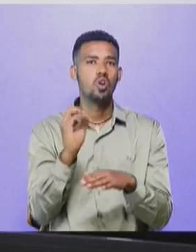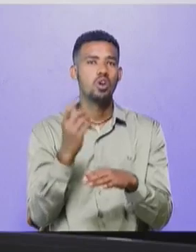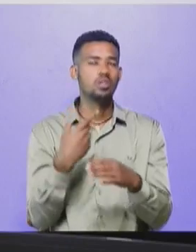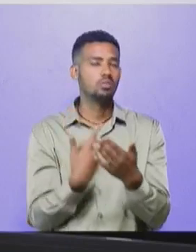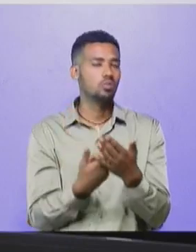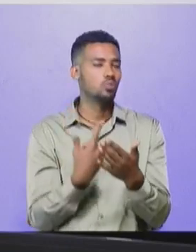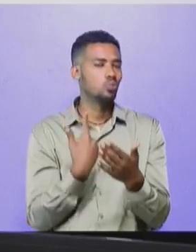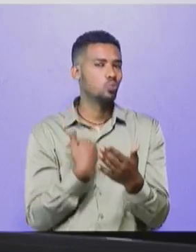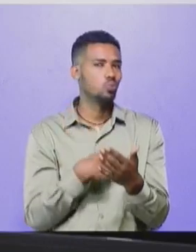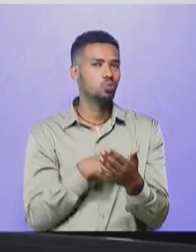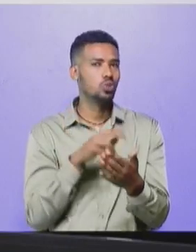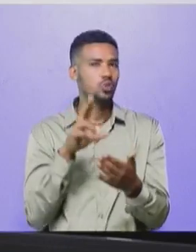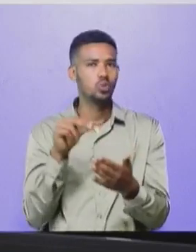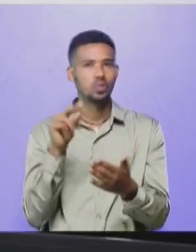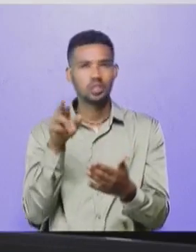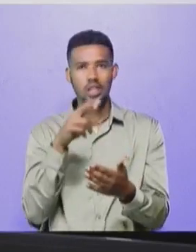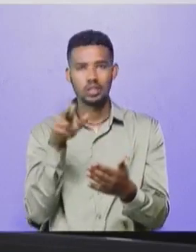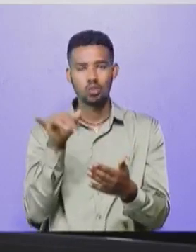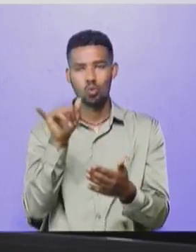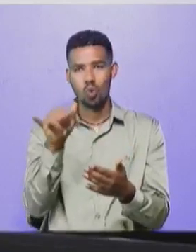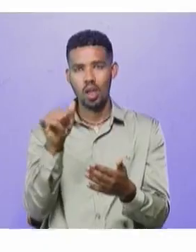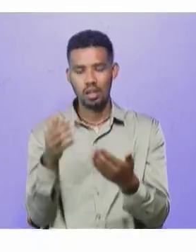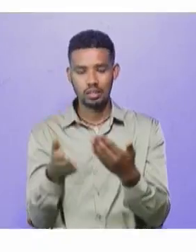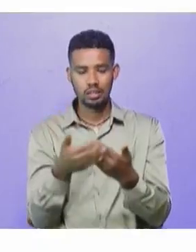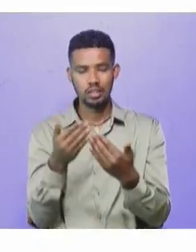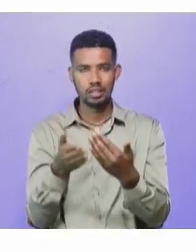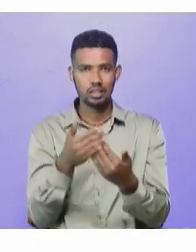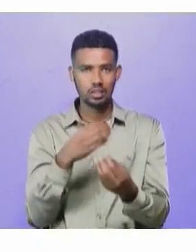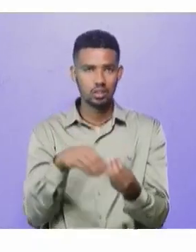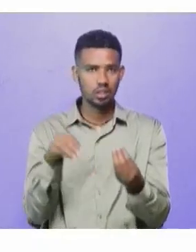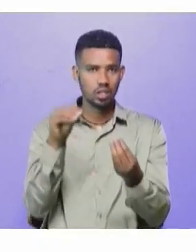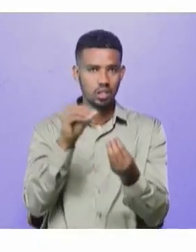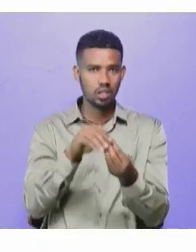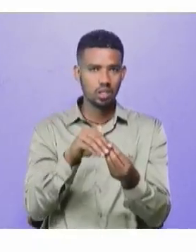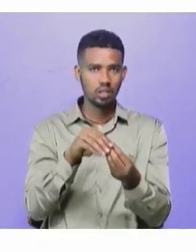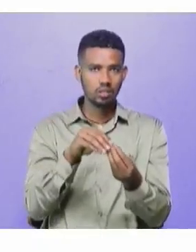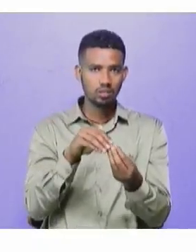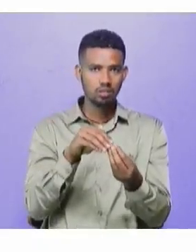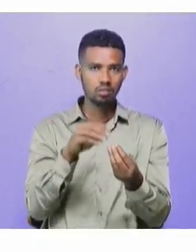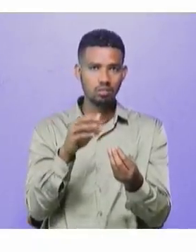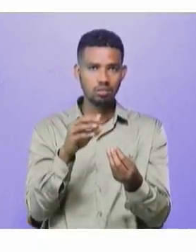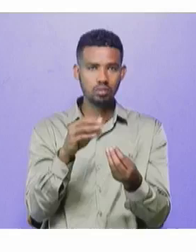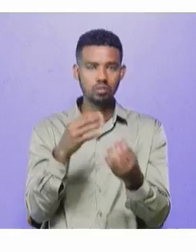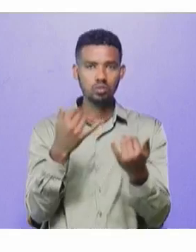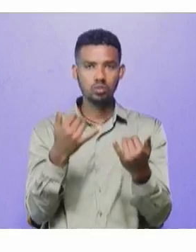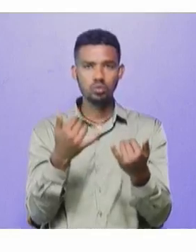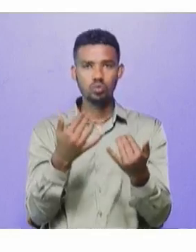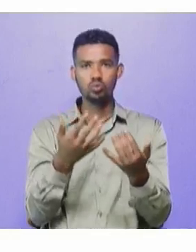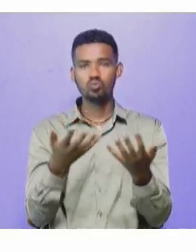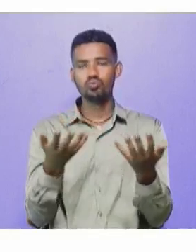don't cancel Y and easily take and toy,